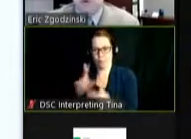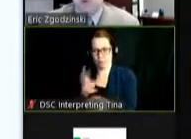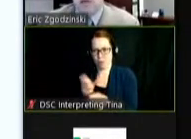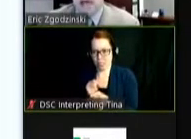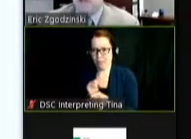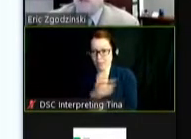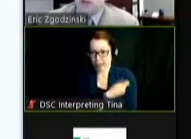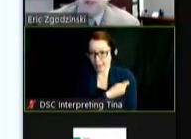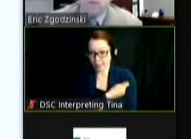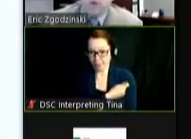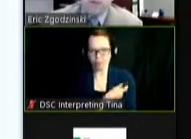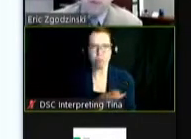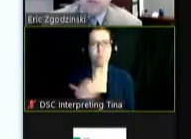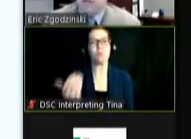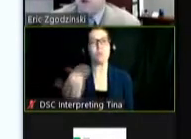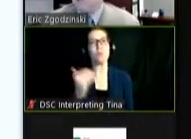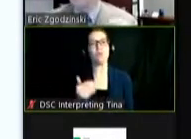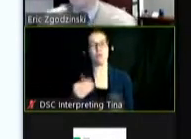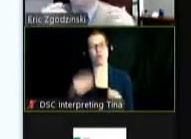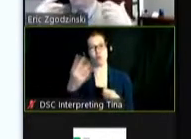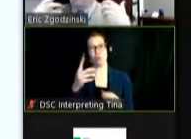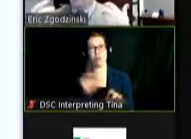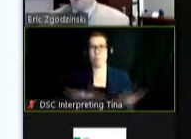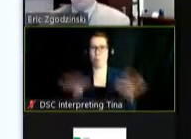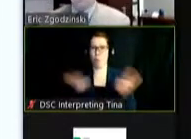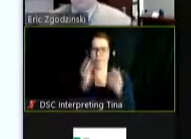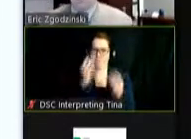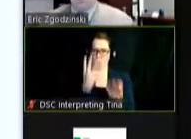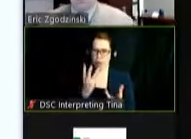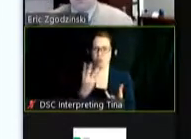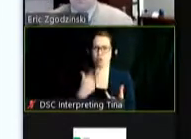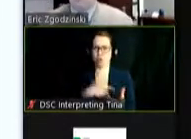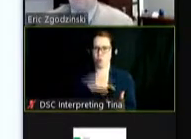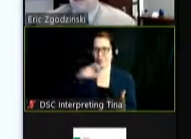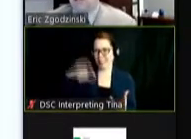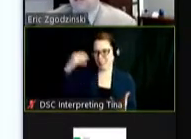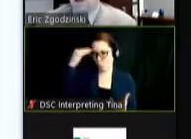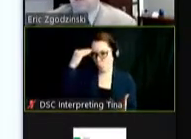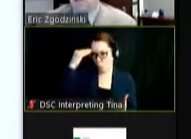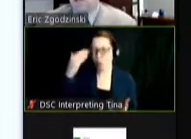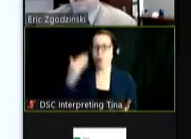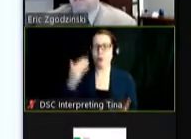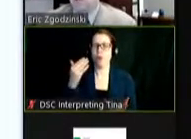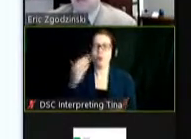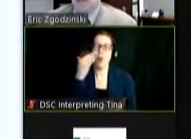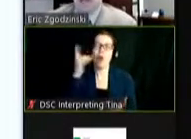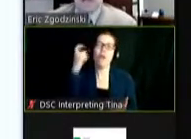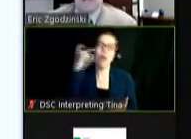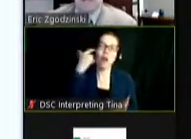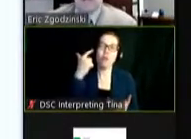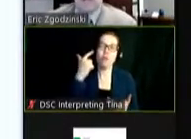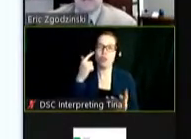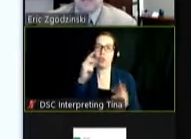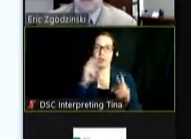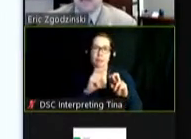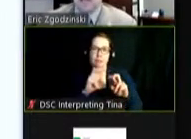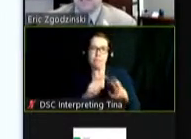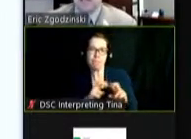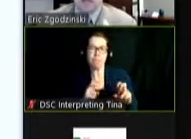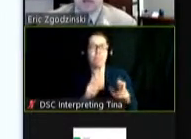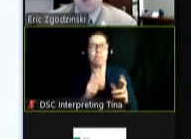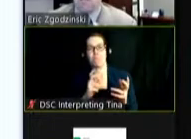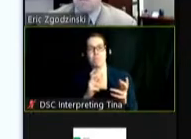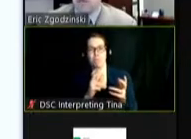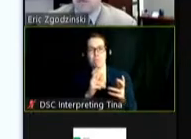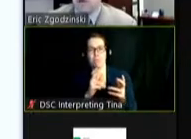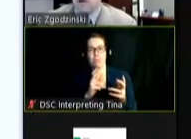As we scroll down, this is going to be important tier two because again, we know that the governor is looking at getting